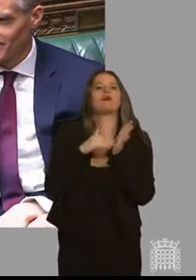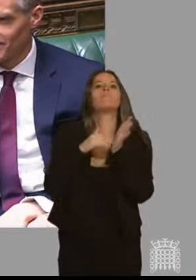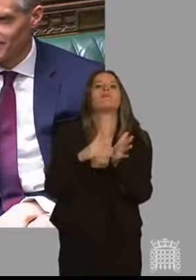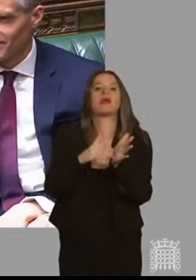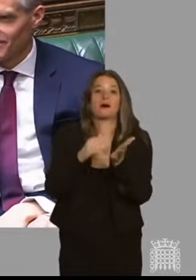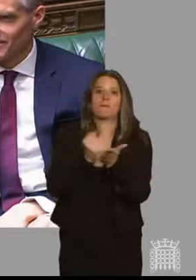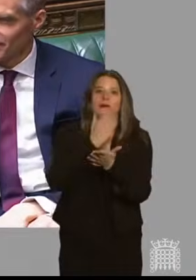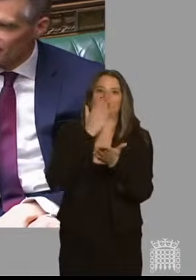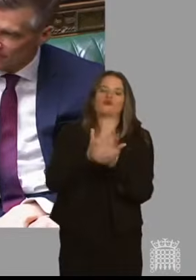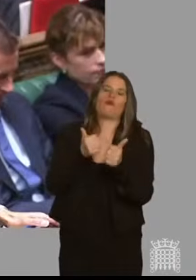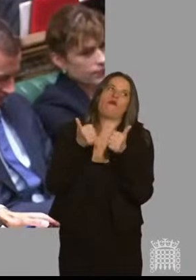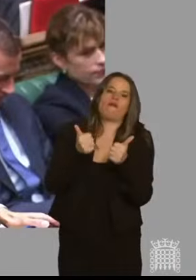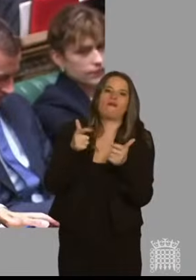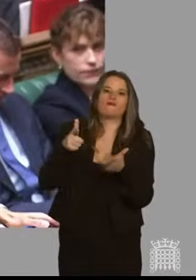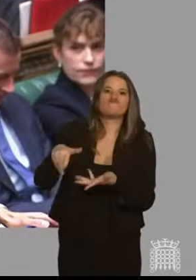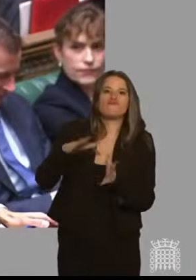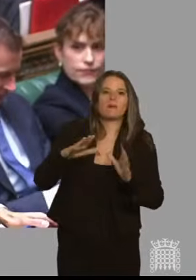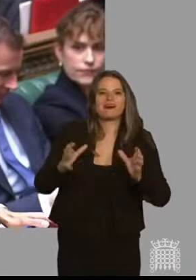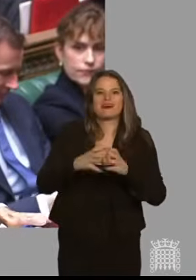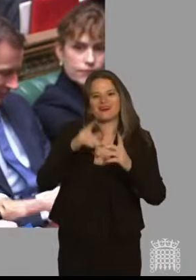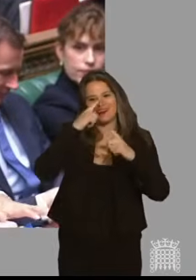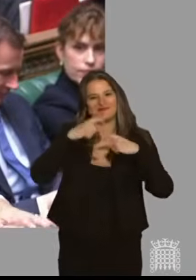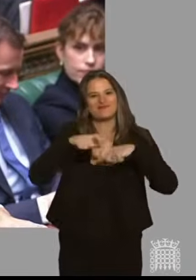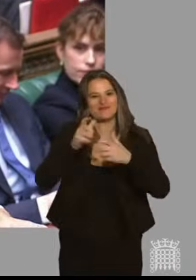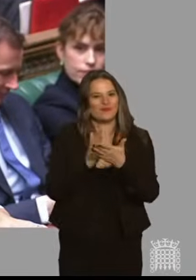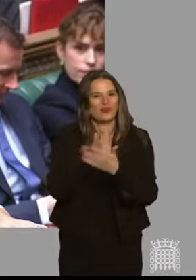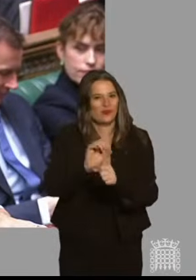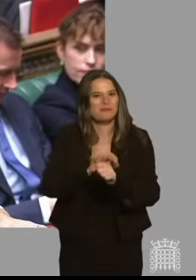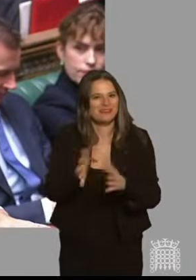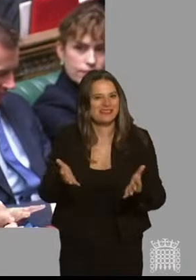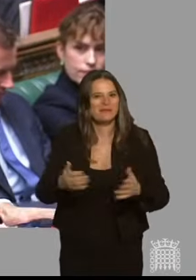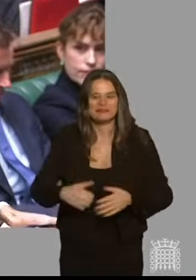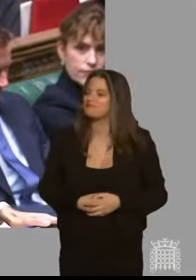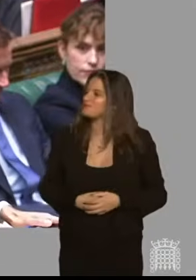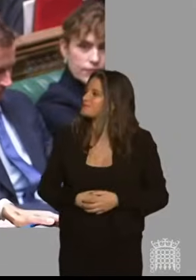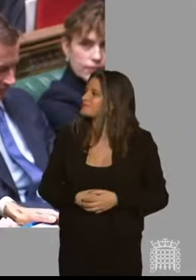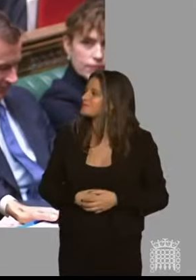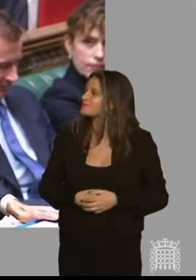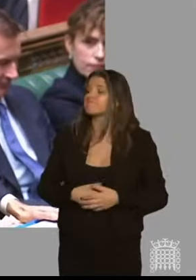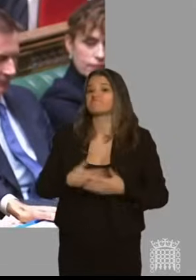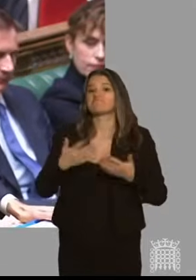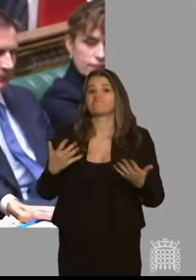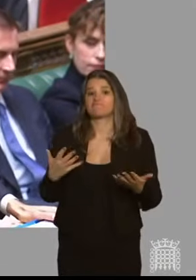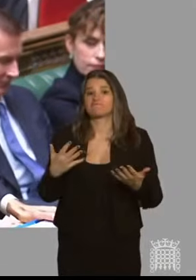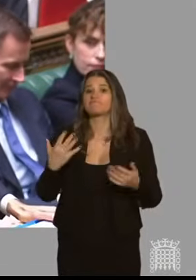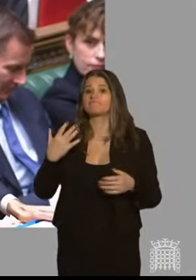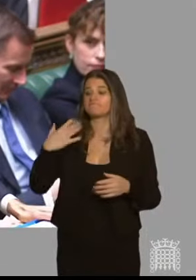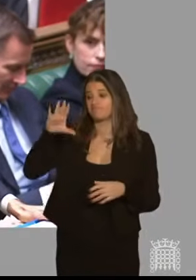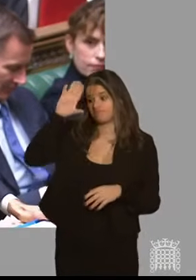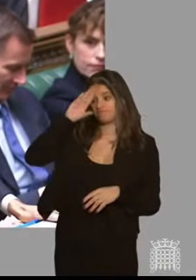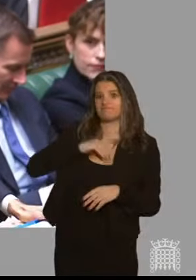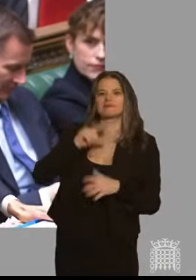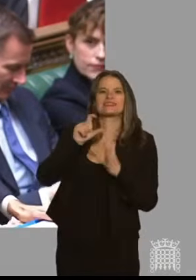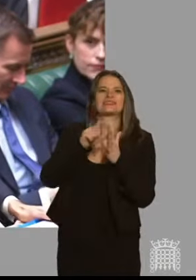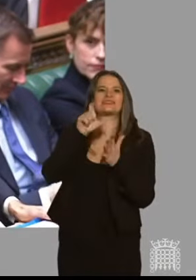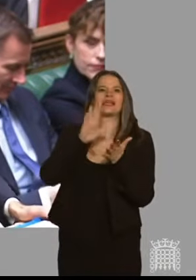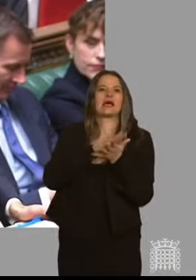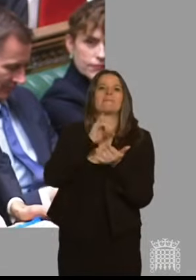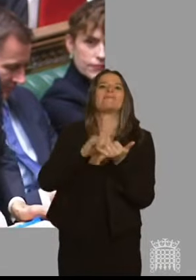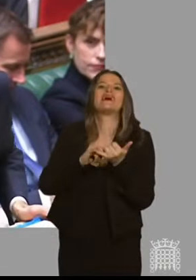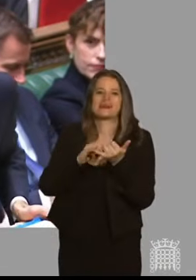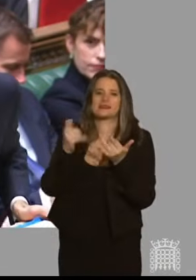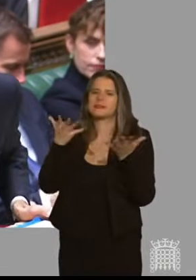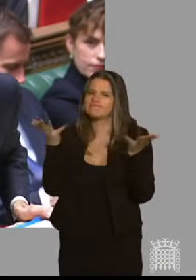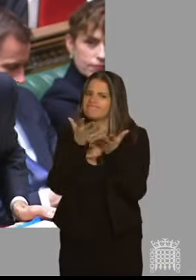borrowers with concerns about their loan agreements, and any ones that do have concerns should contact Sport England in the normal way. But I can